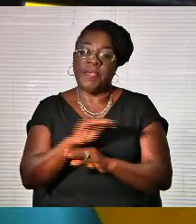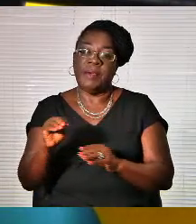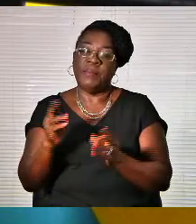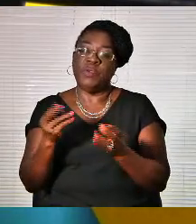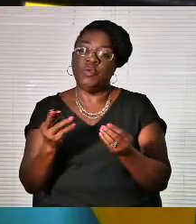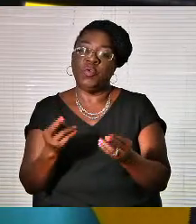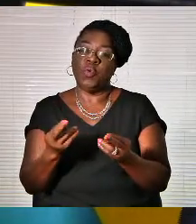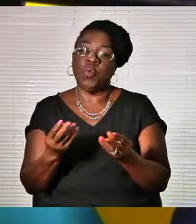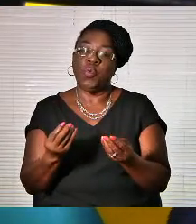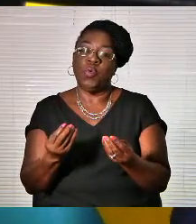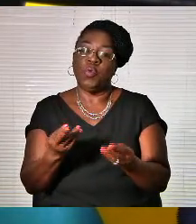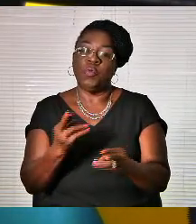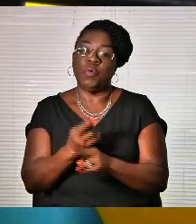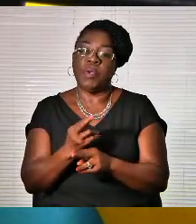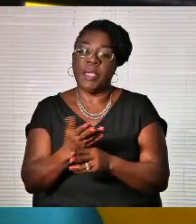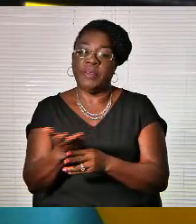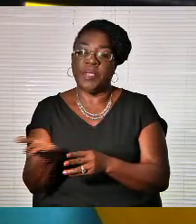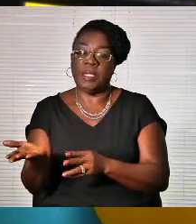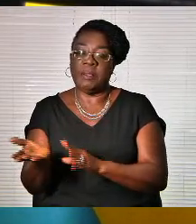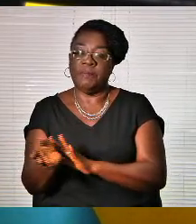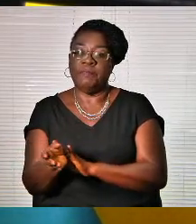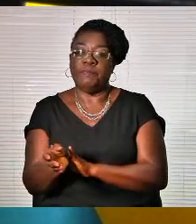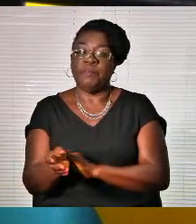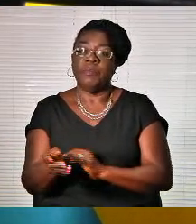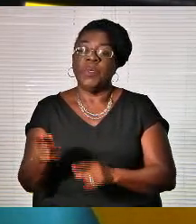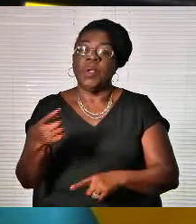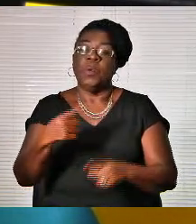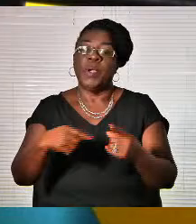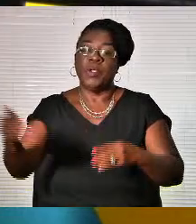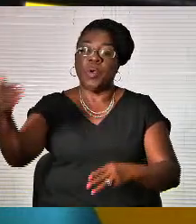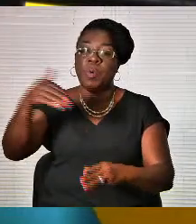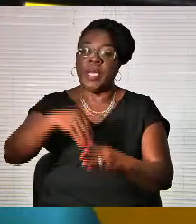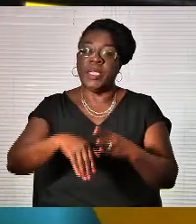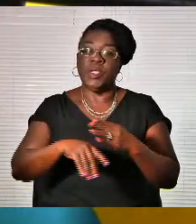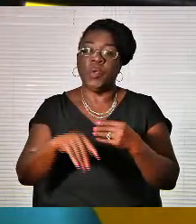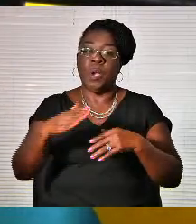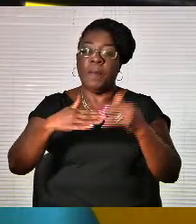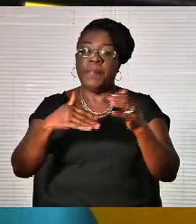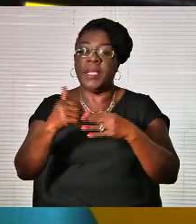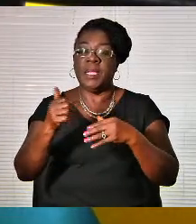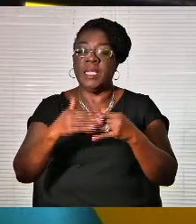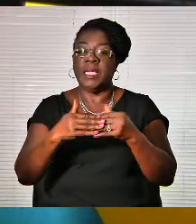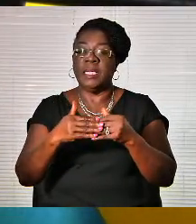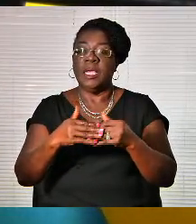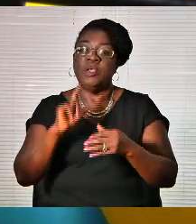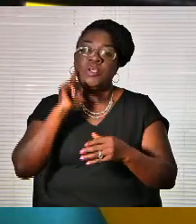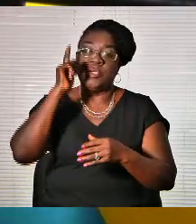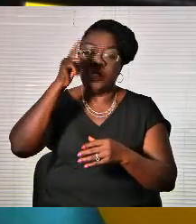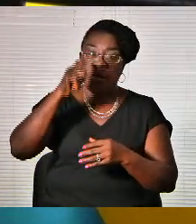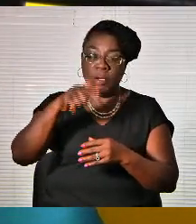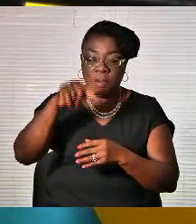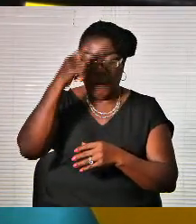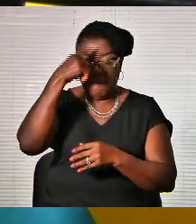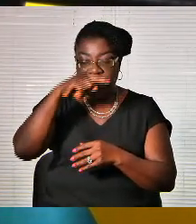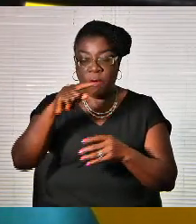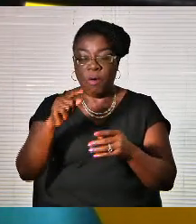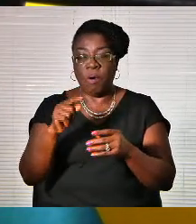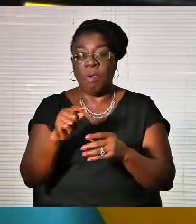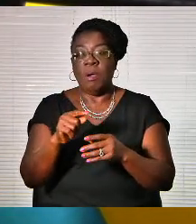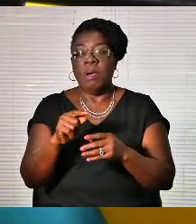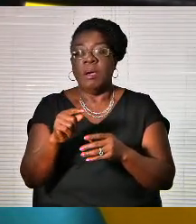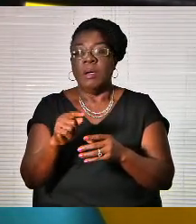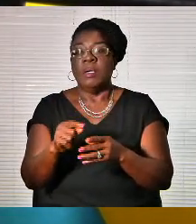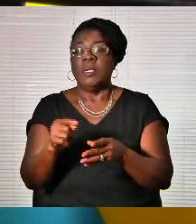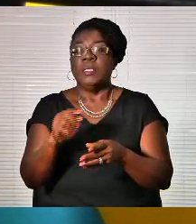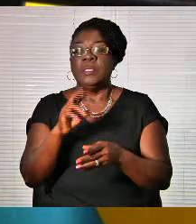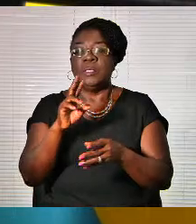When you enter an establishment, two of the first things you should look for are the signs that promote the preventative measures, such